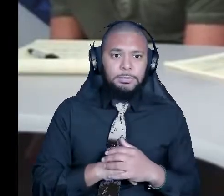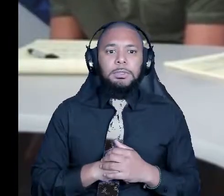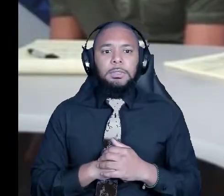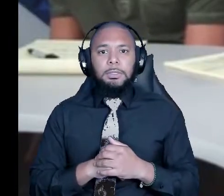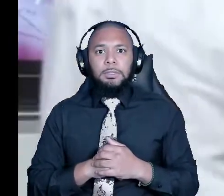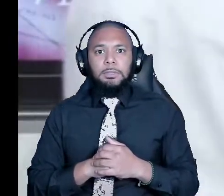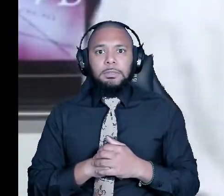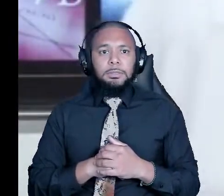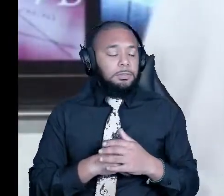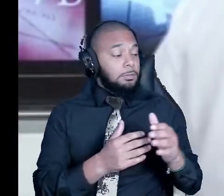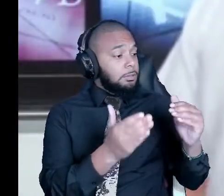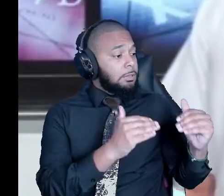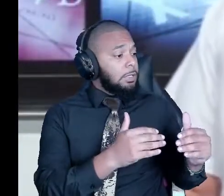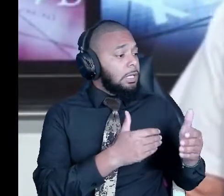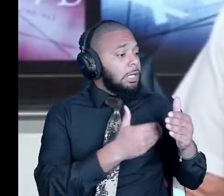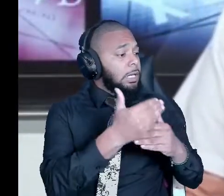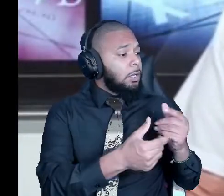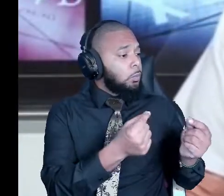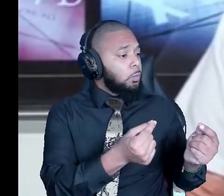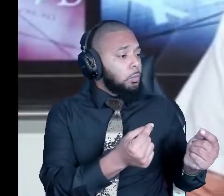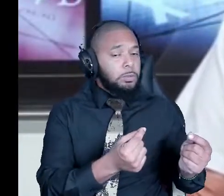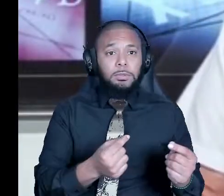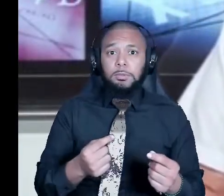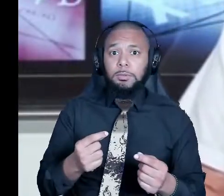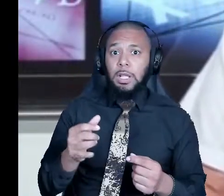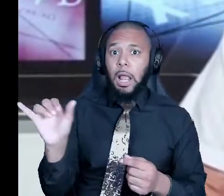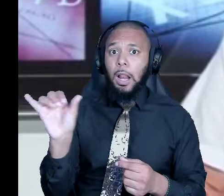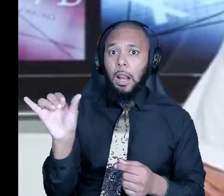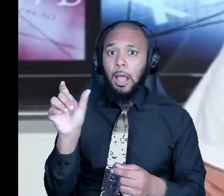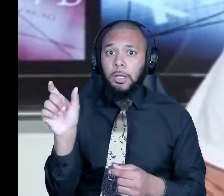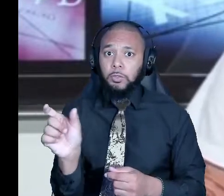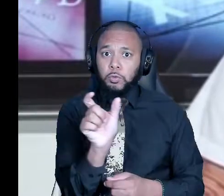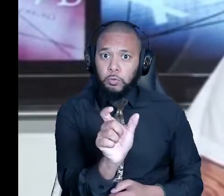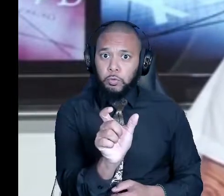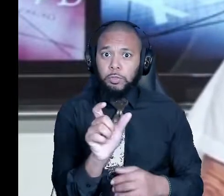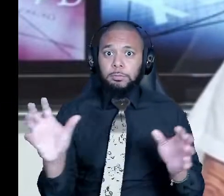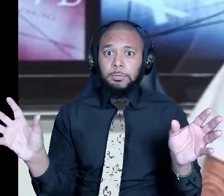like terms. So that's what, negative 17x?